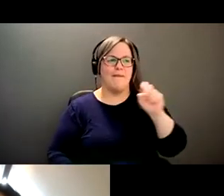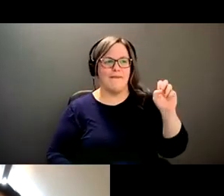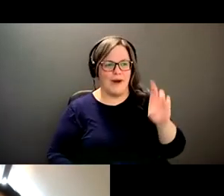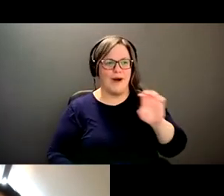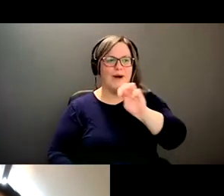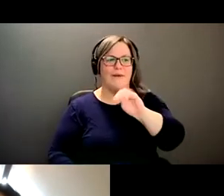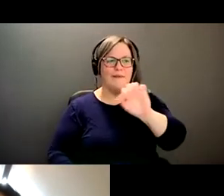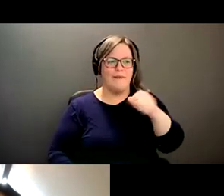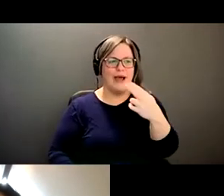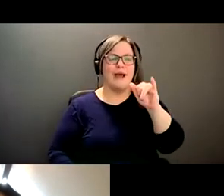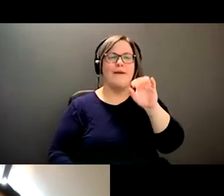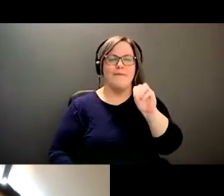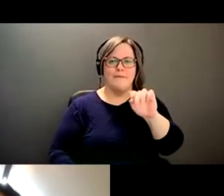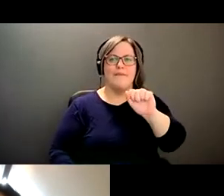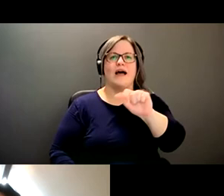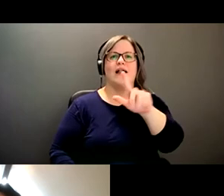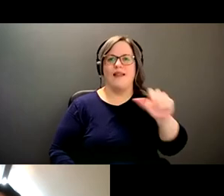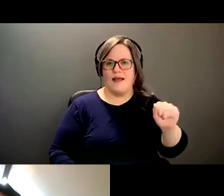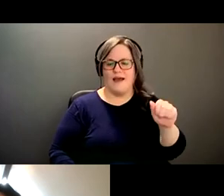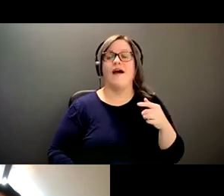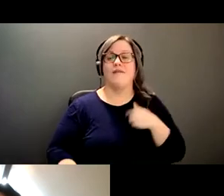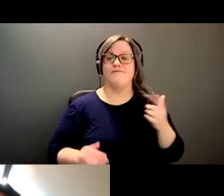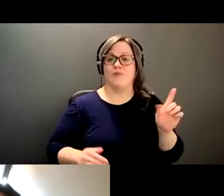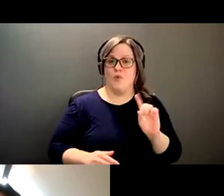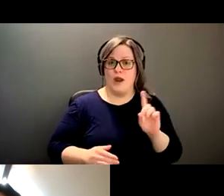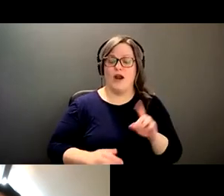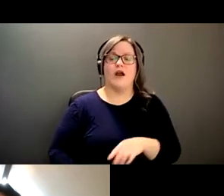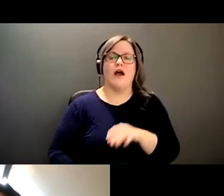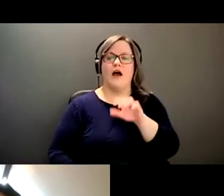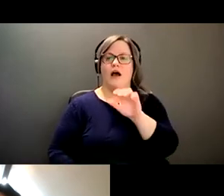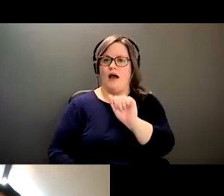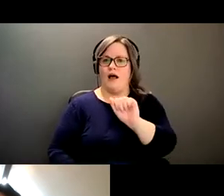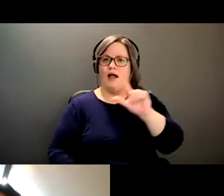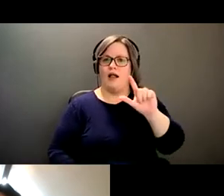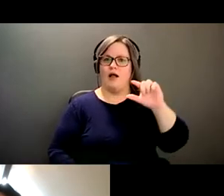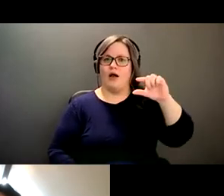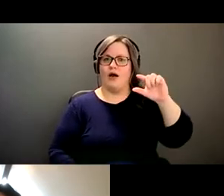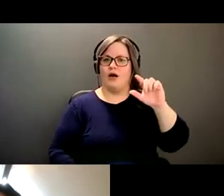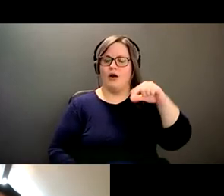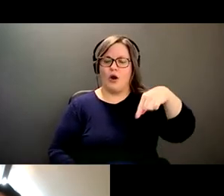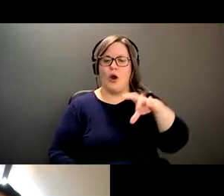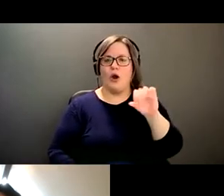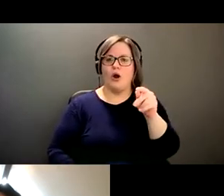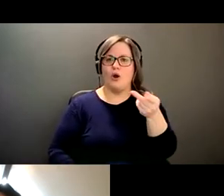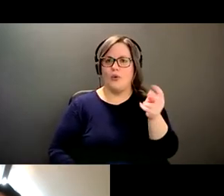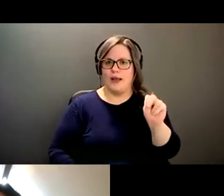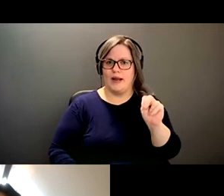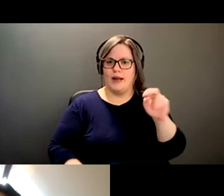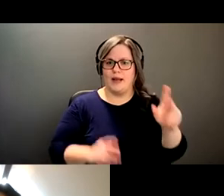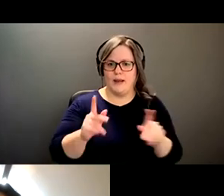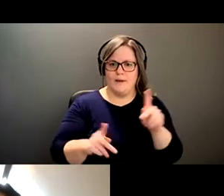I'm calling in today from the traditional homelands of the Lekwungen people, who are today known as the Songhees and Esquimalt